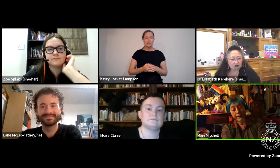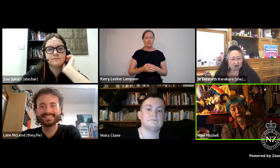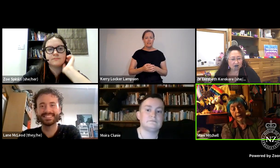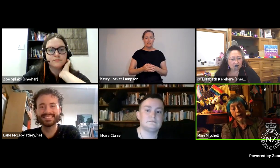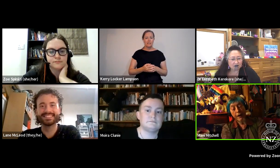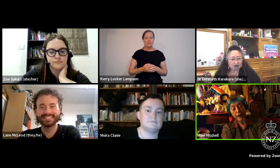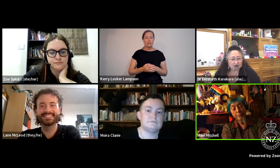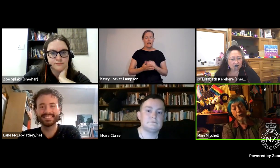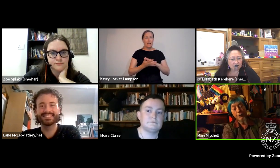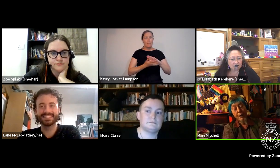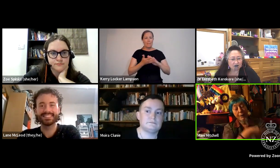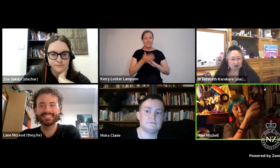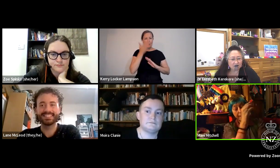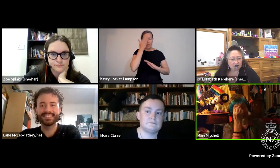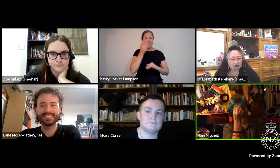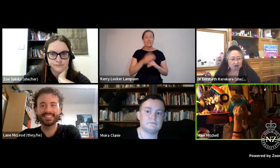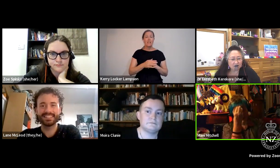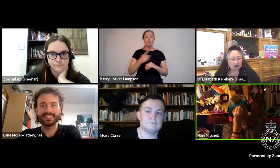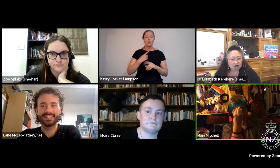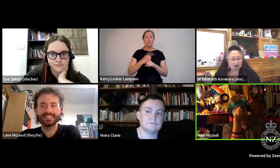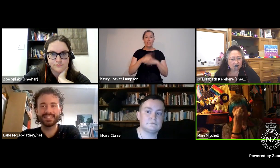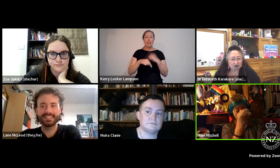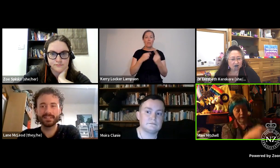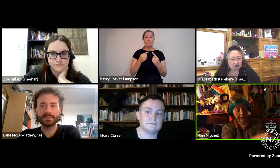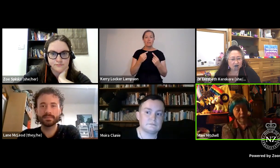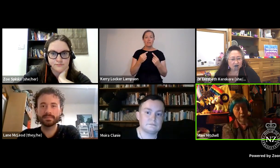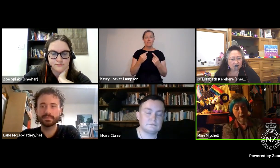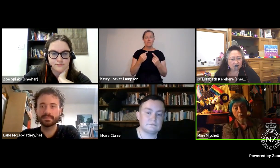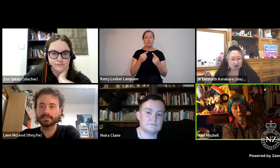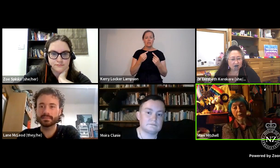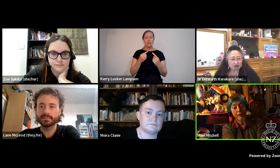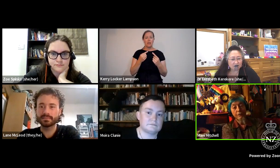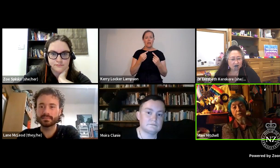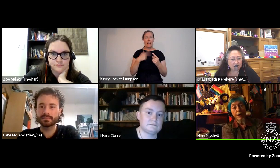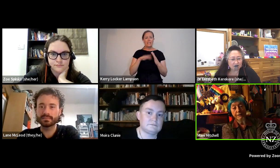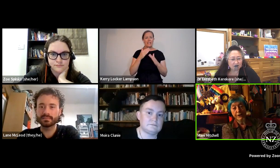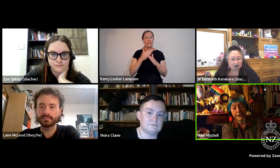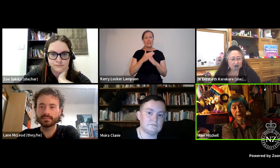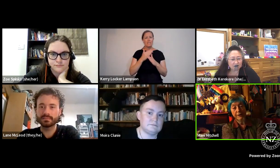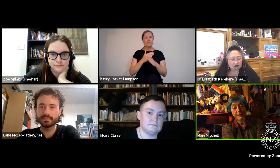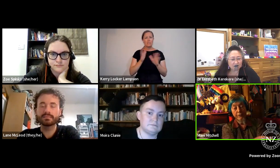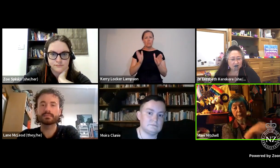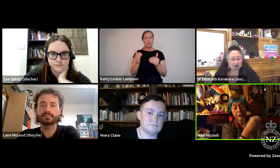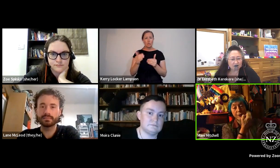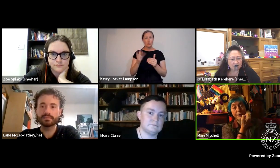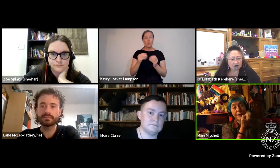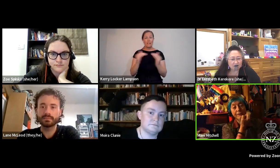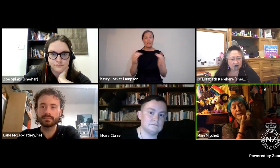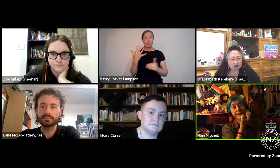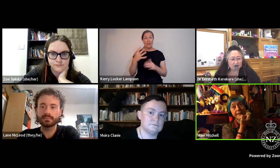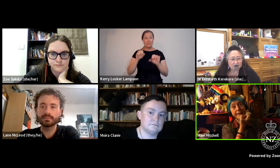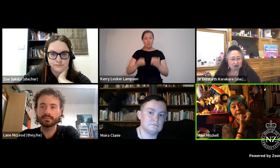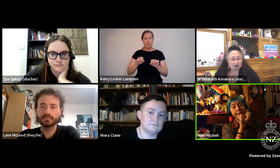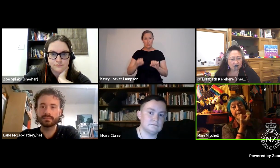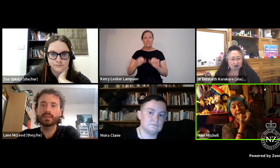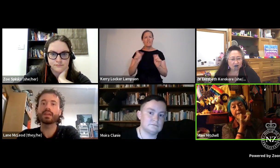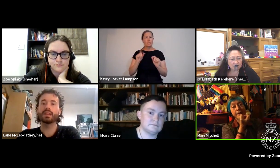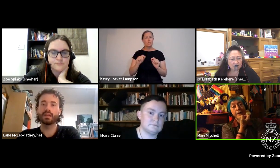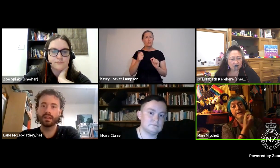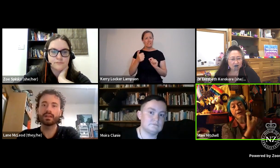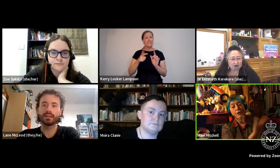about that, a program under the ethics module with all level 5 students, and we've been doing that for